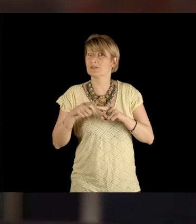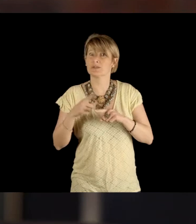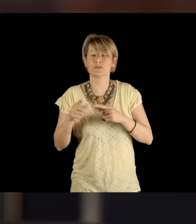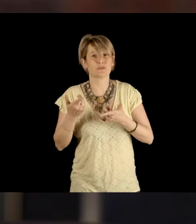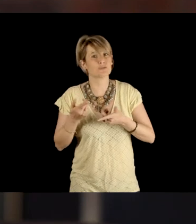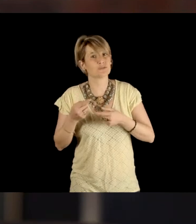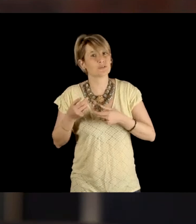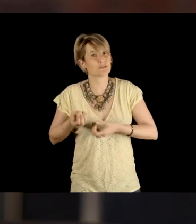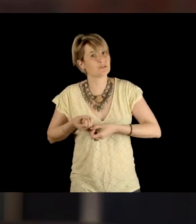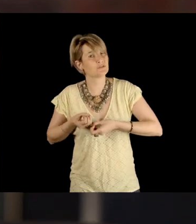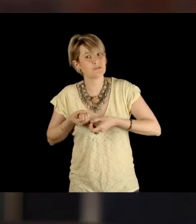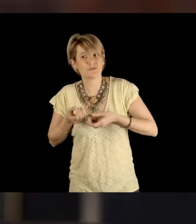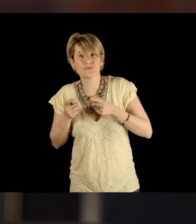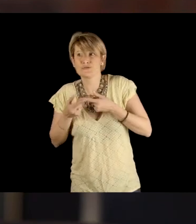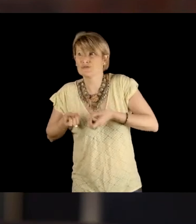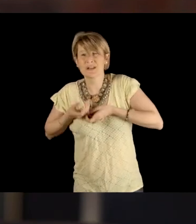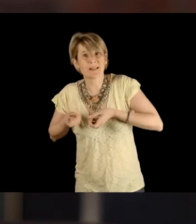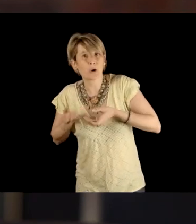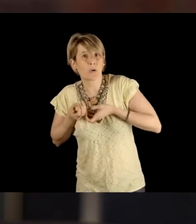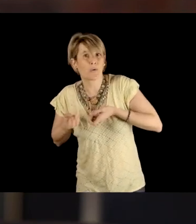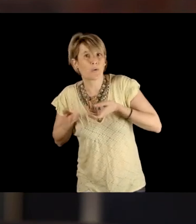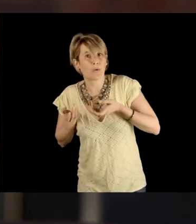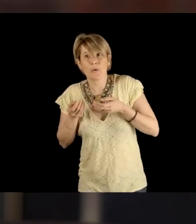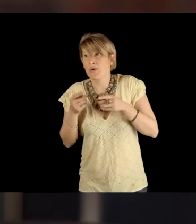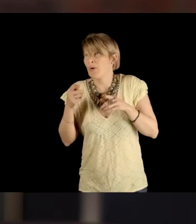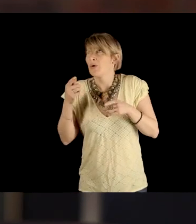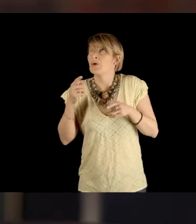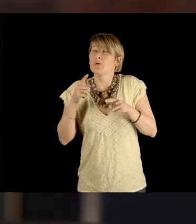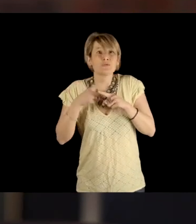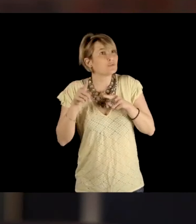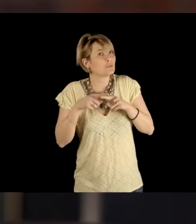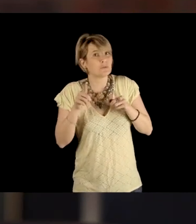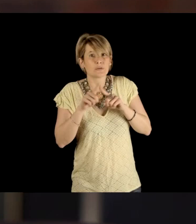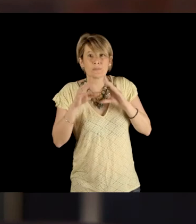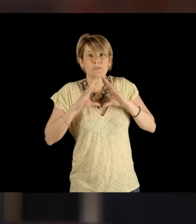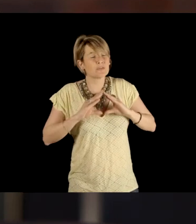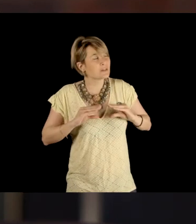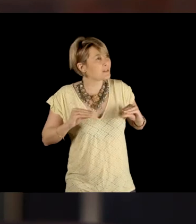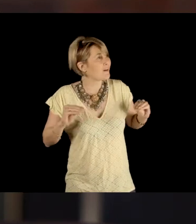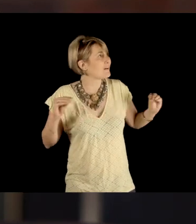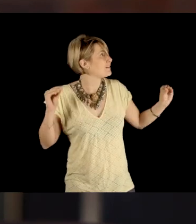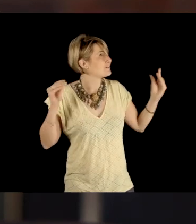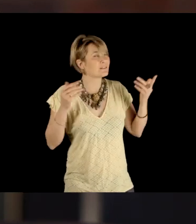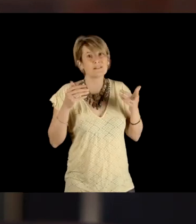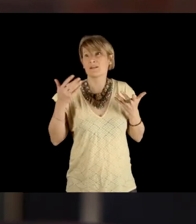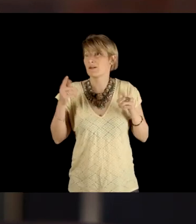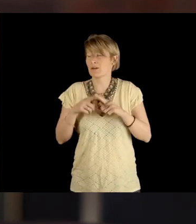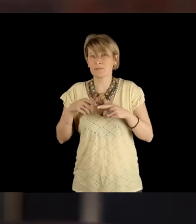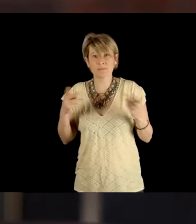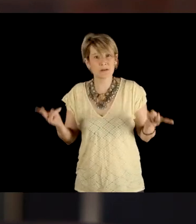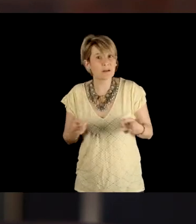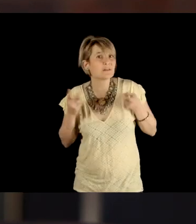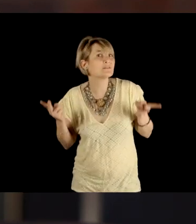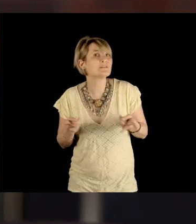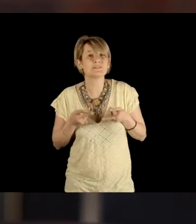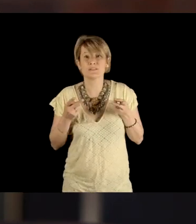generous acts of kindness, compassion, empathy, all these things seem to be uplifting our spirit. Well,